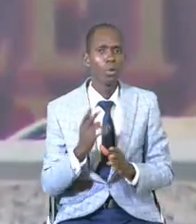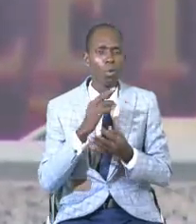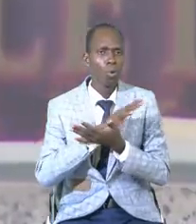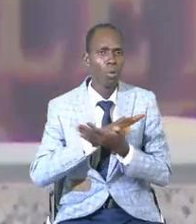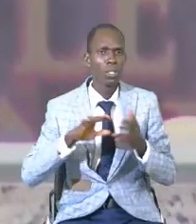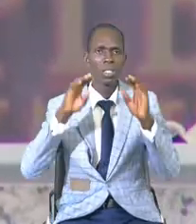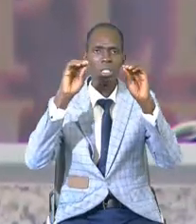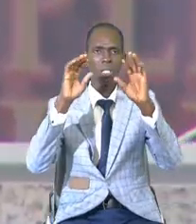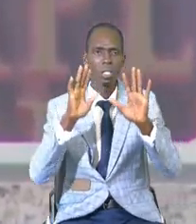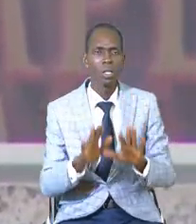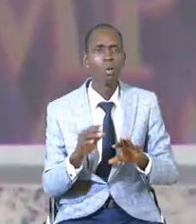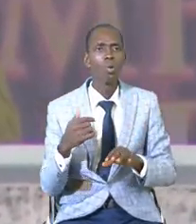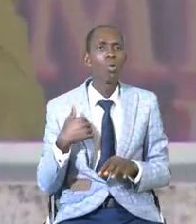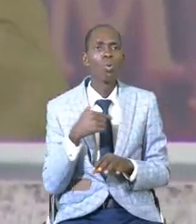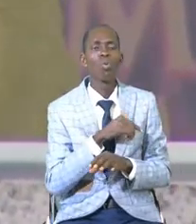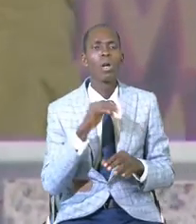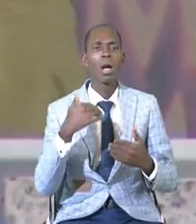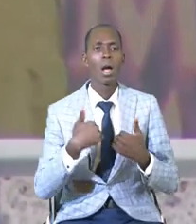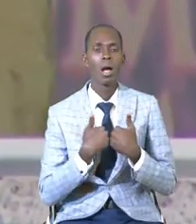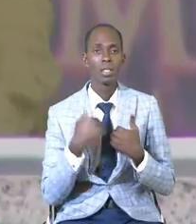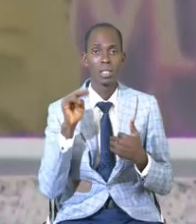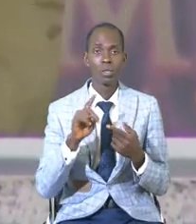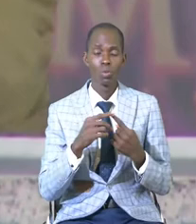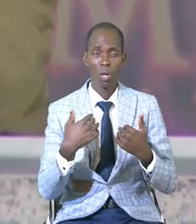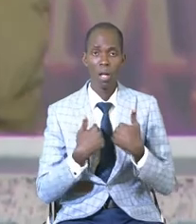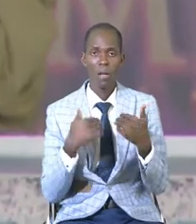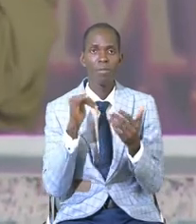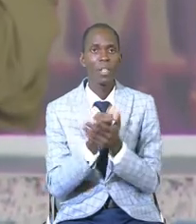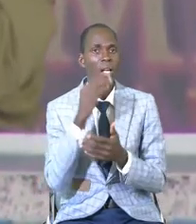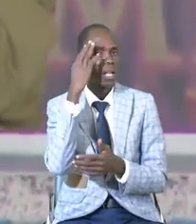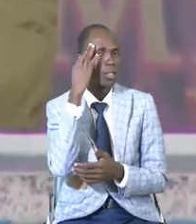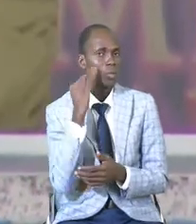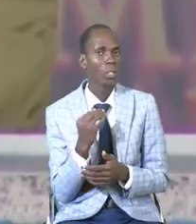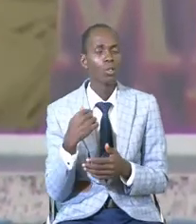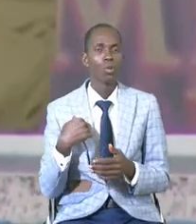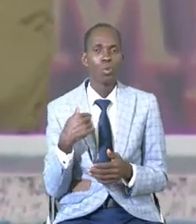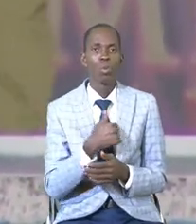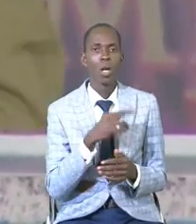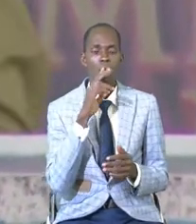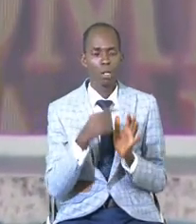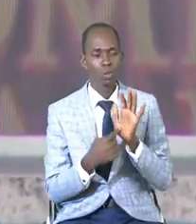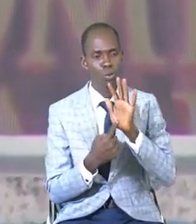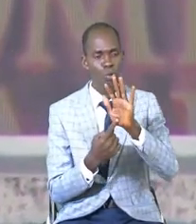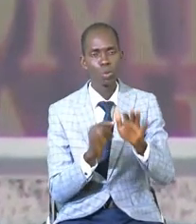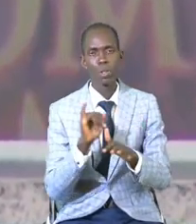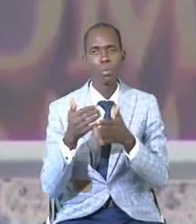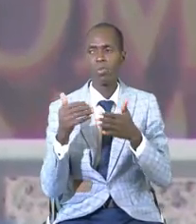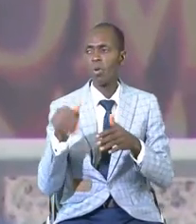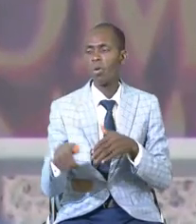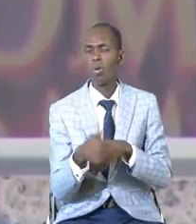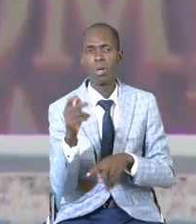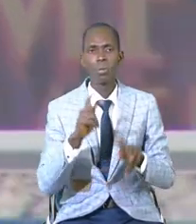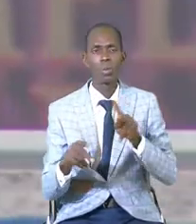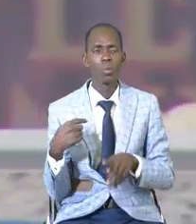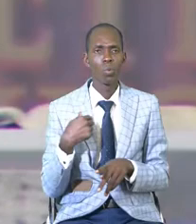we have to have the experience we're demonstrating before other people, we're introducing